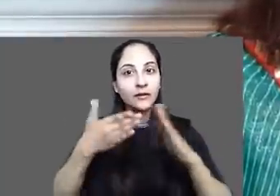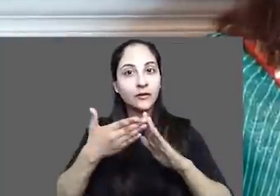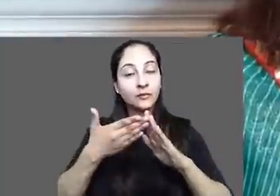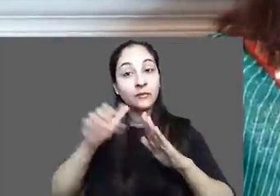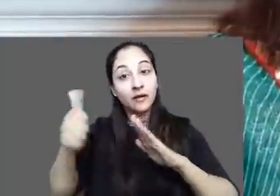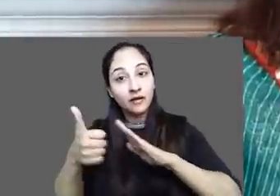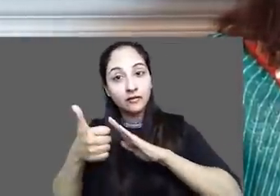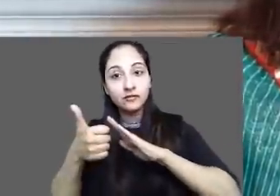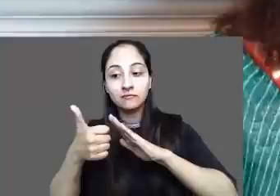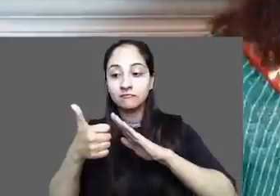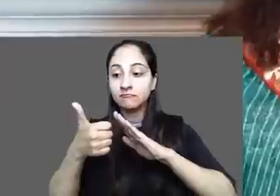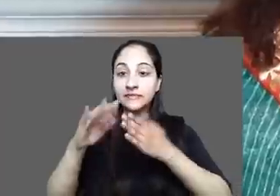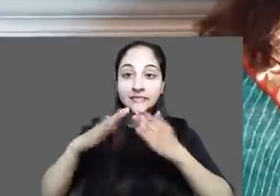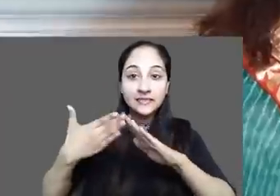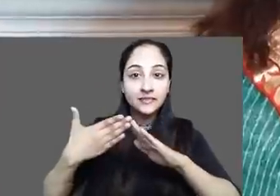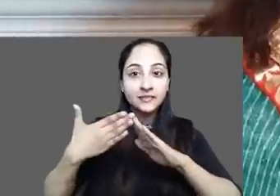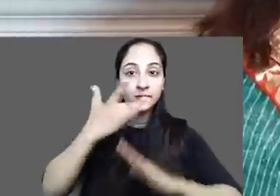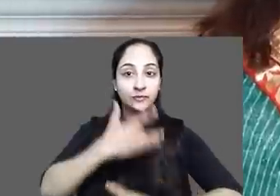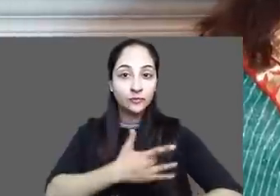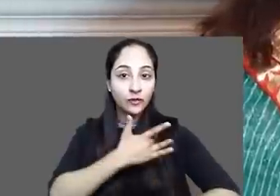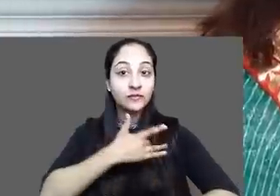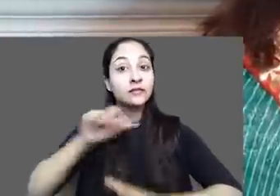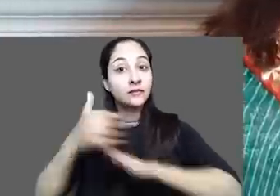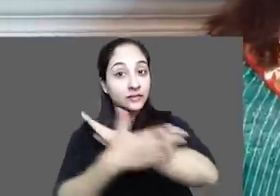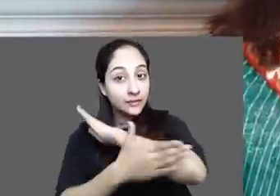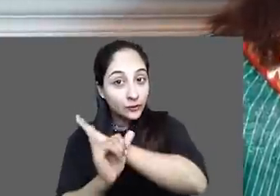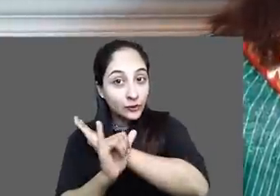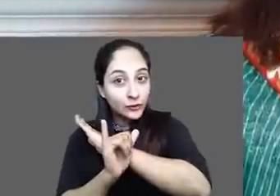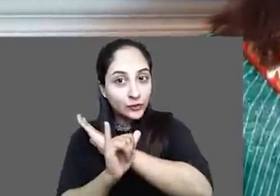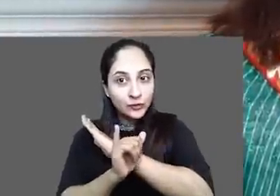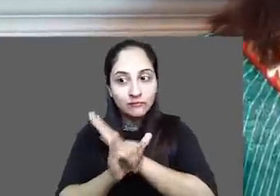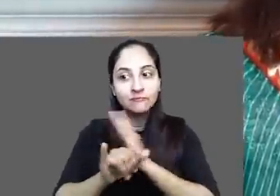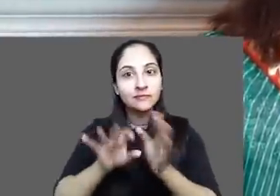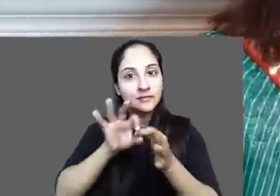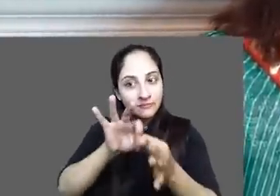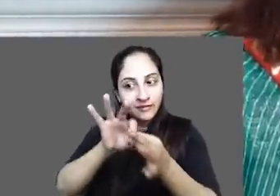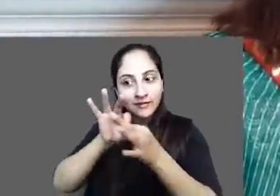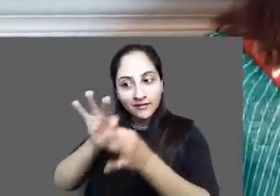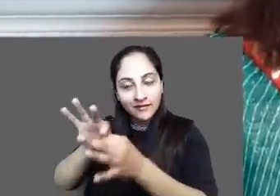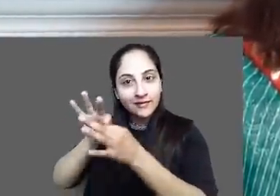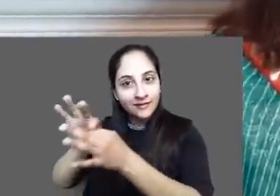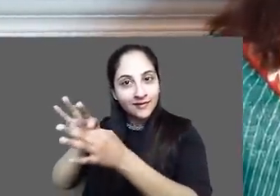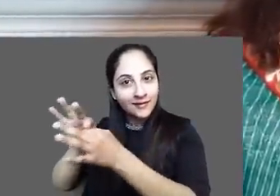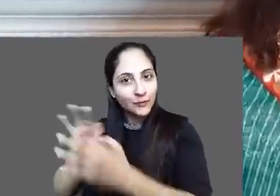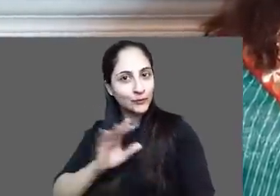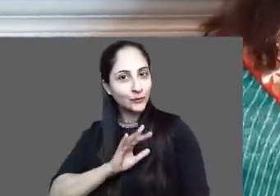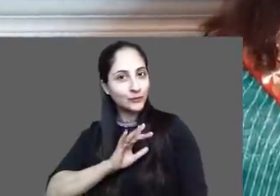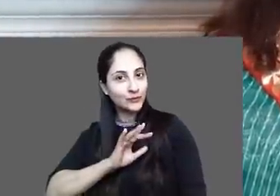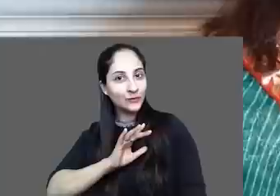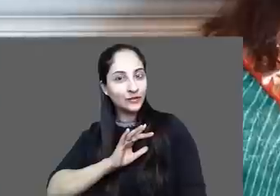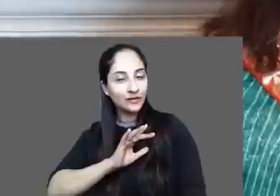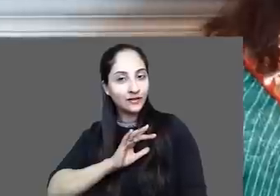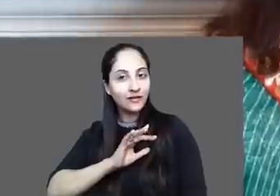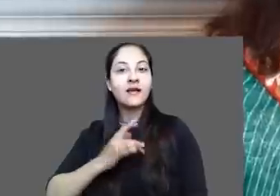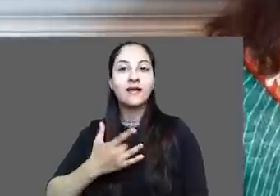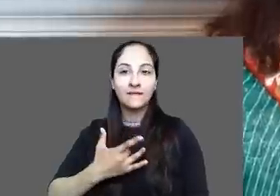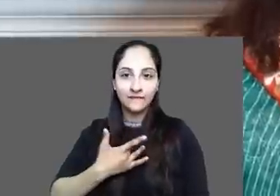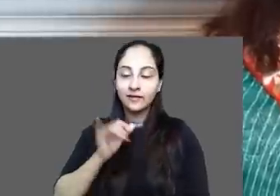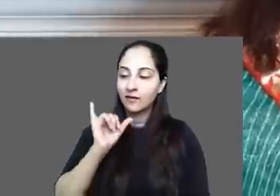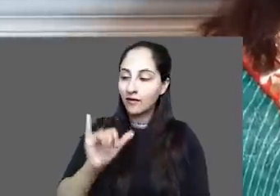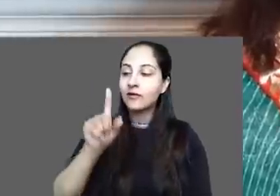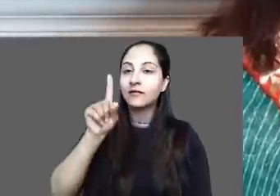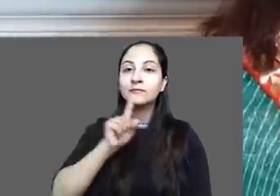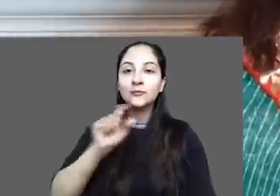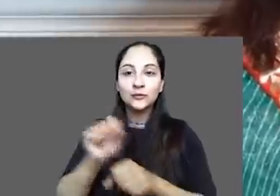us an opportunity to connect and interact with Jamaati members worldwide as we form global